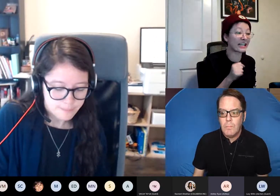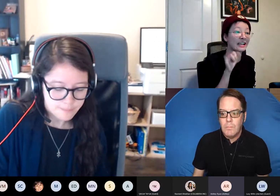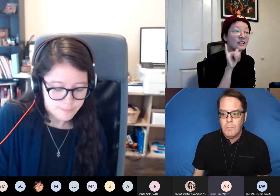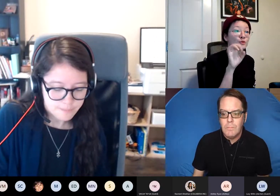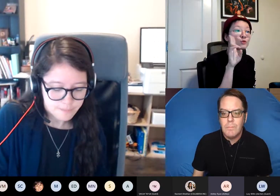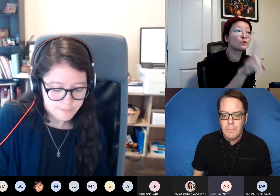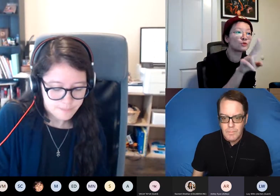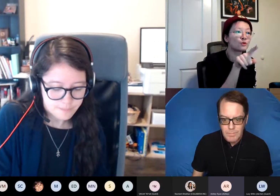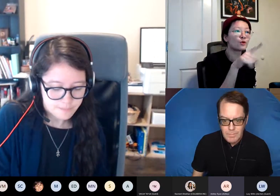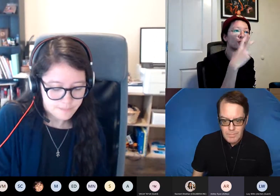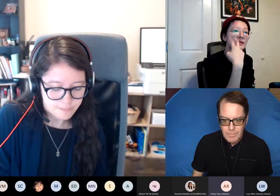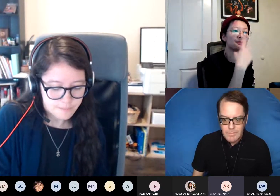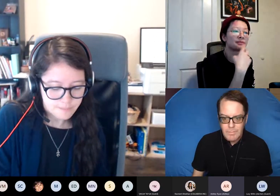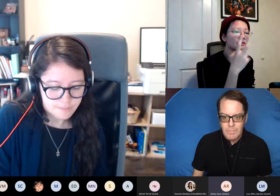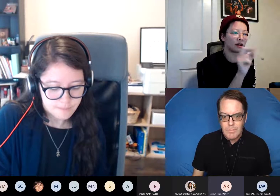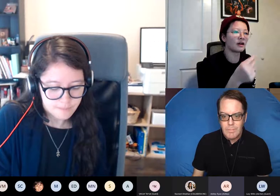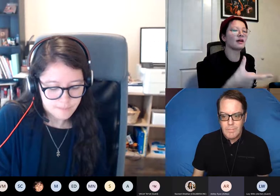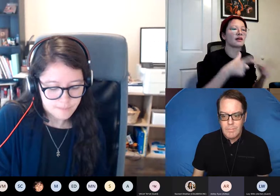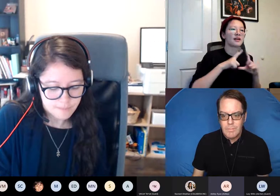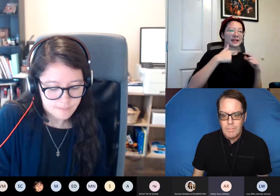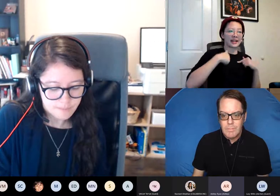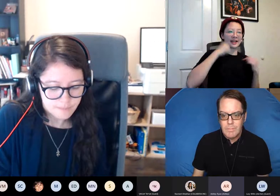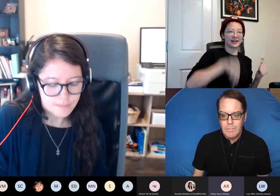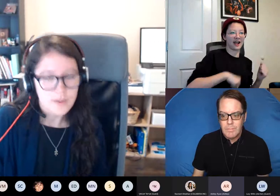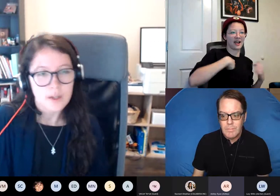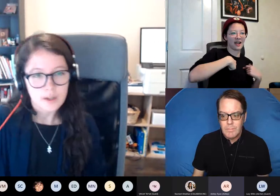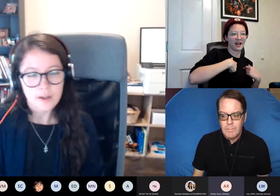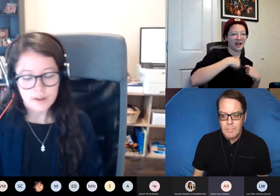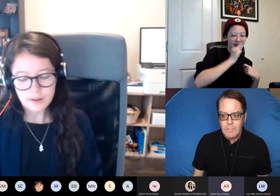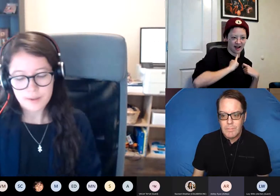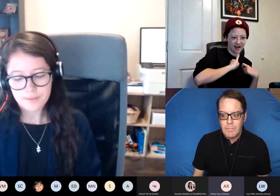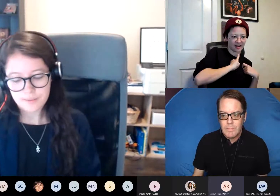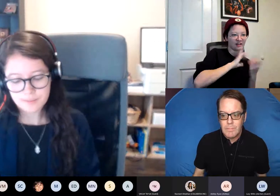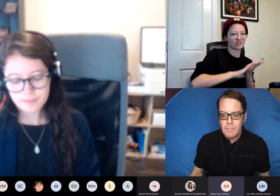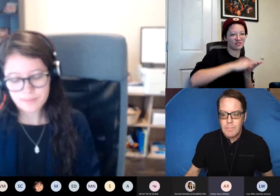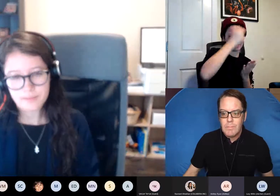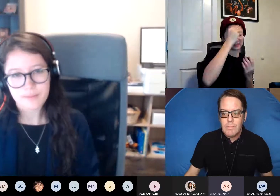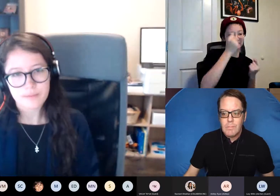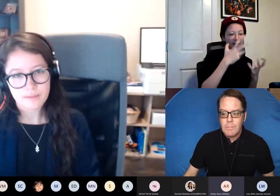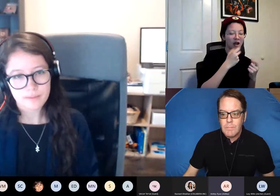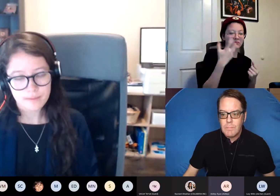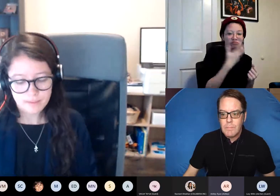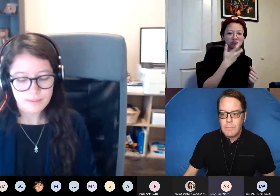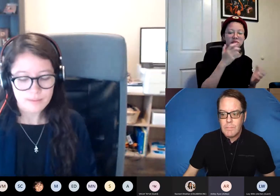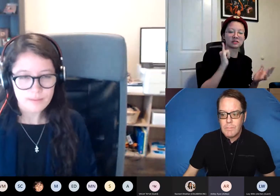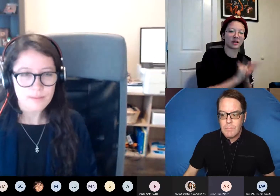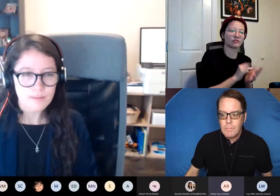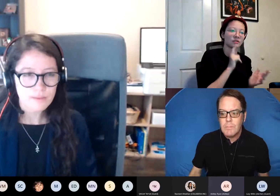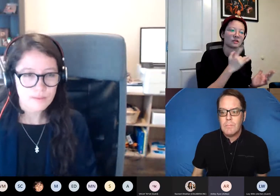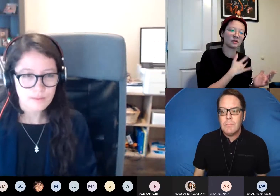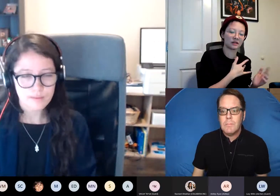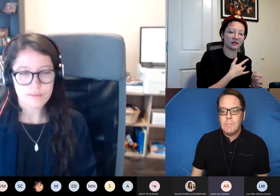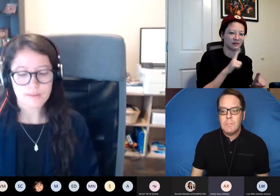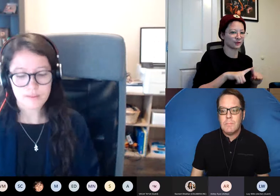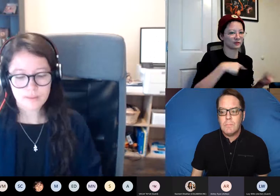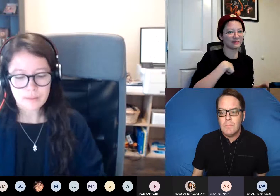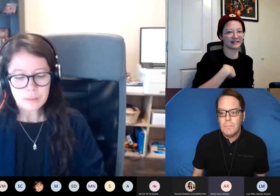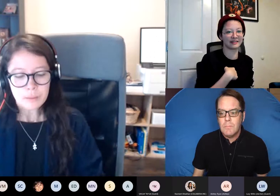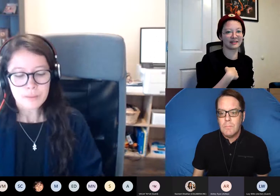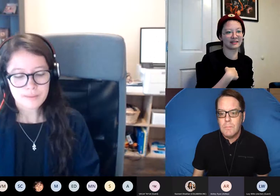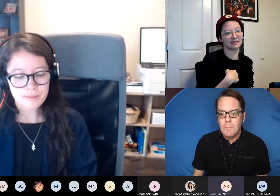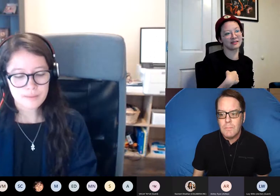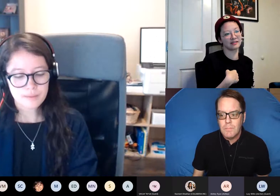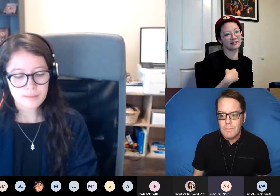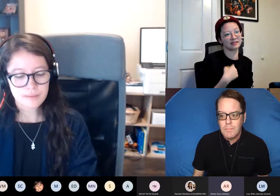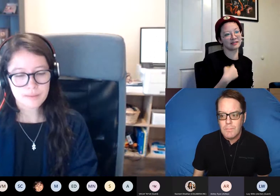you read my lips? Even the attempt to try to gesture and sign with me is going to be much greater than saying, hey, can you read